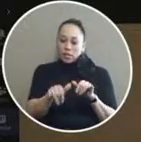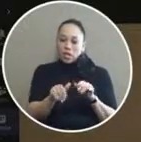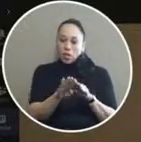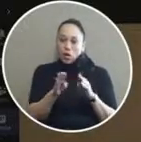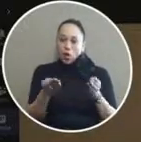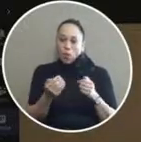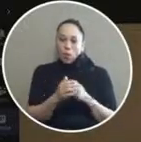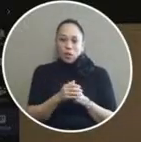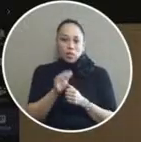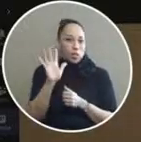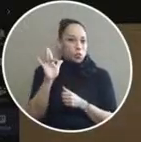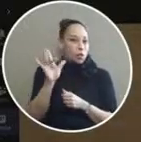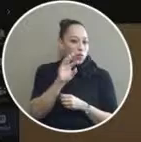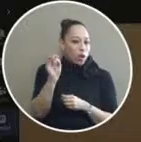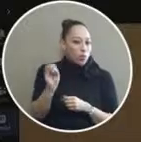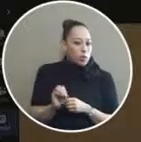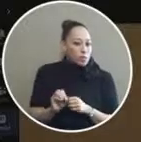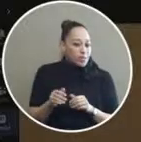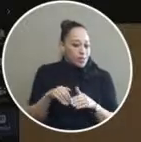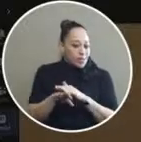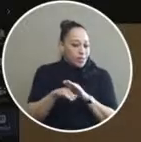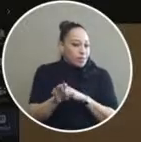a 25% occupancy?